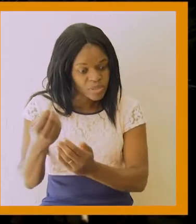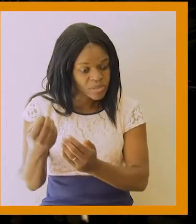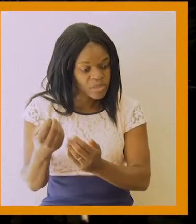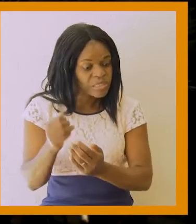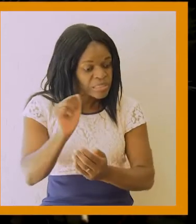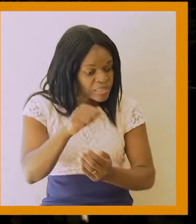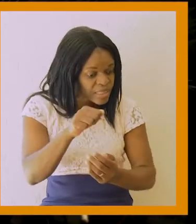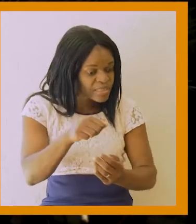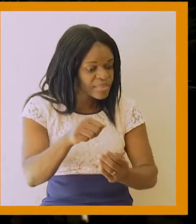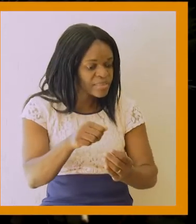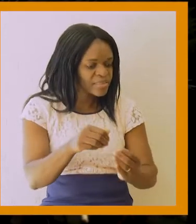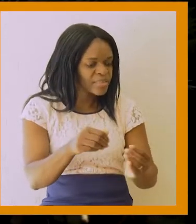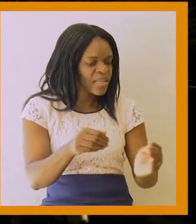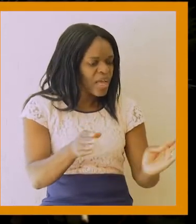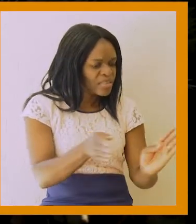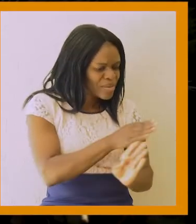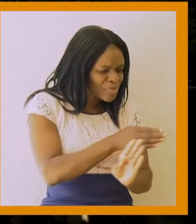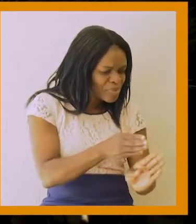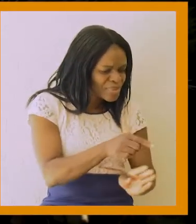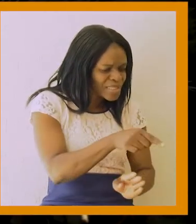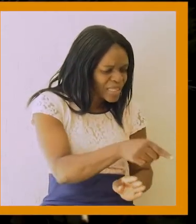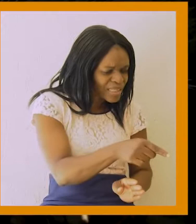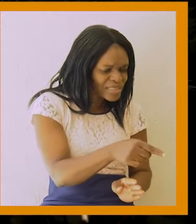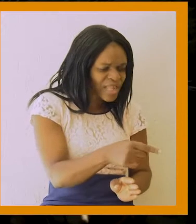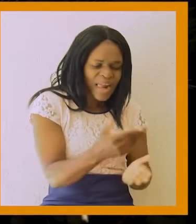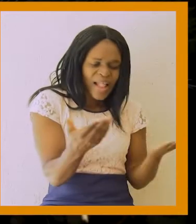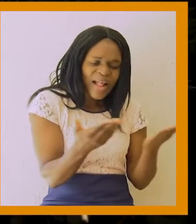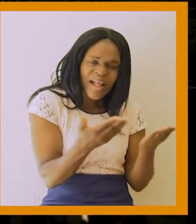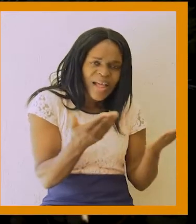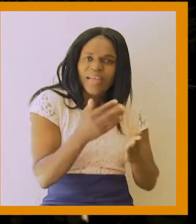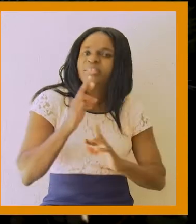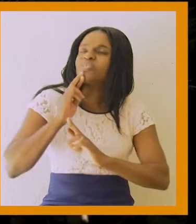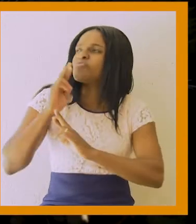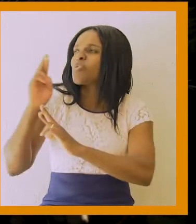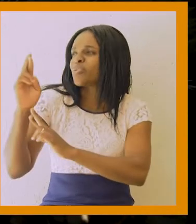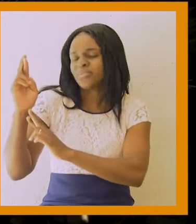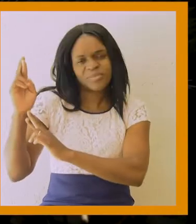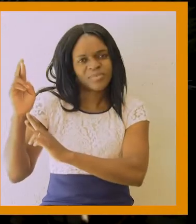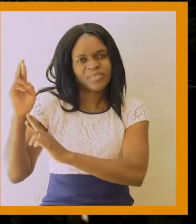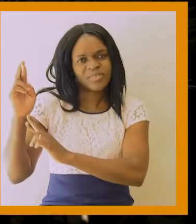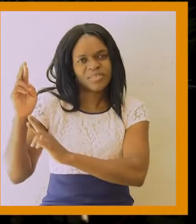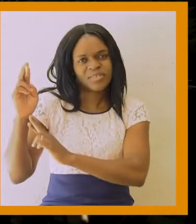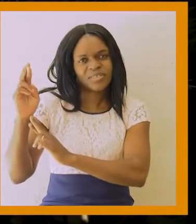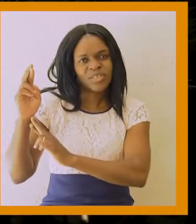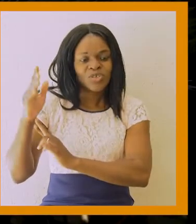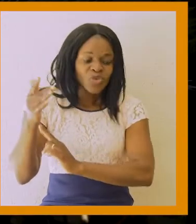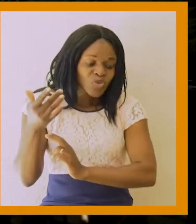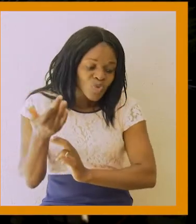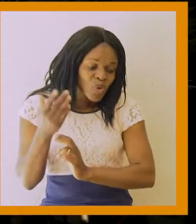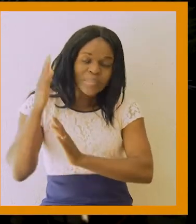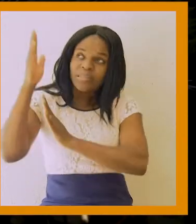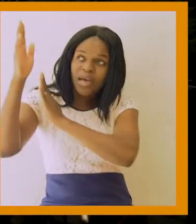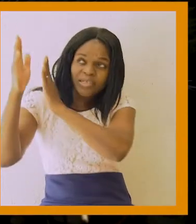when the children are exposed to such, they cannot report on their own. Mm-hmm. So it takes an adult or